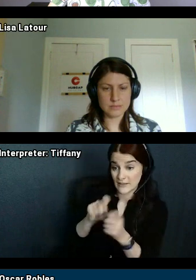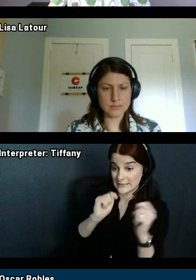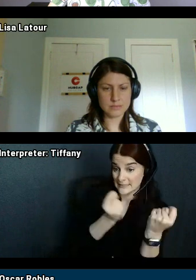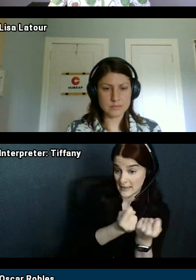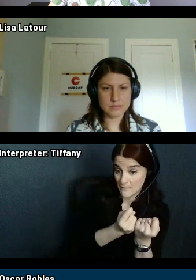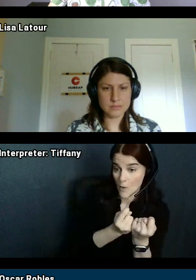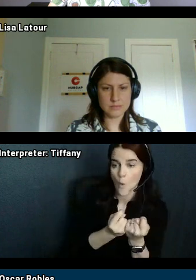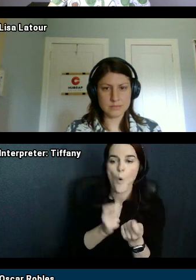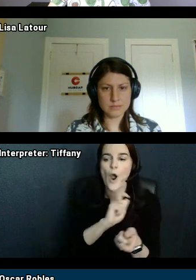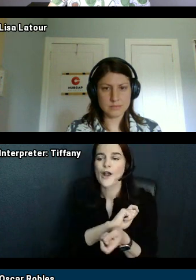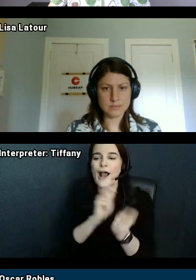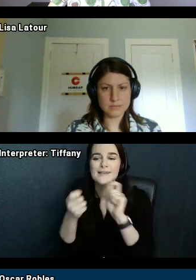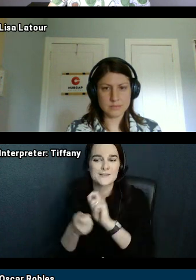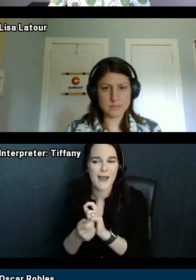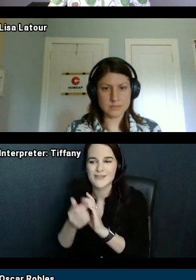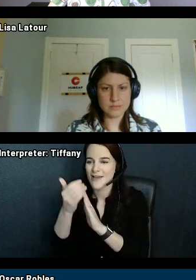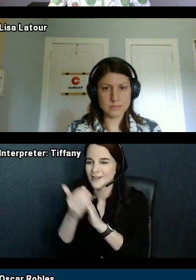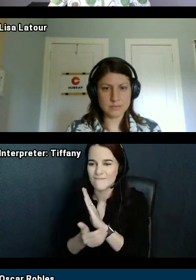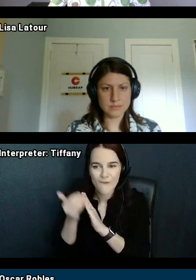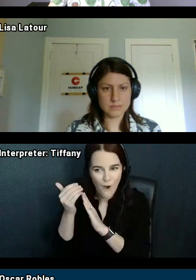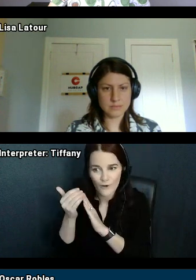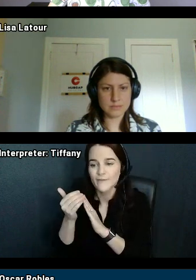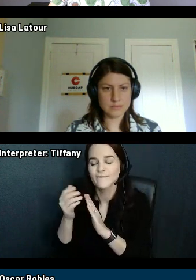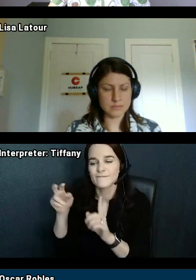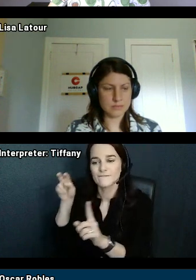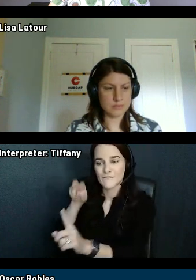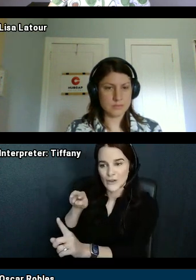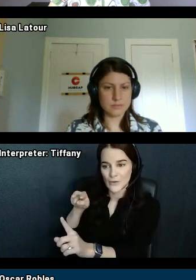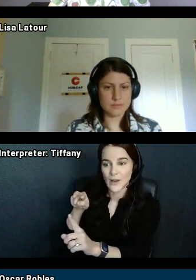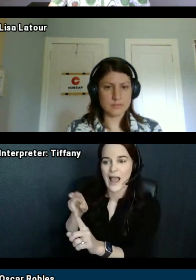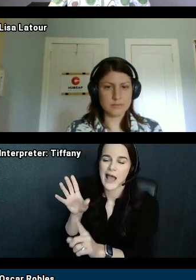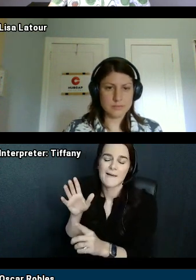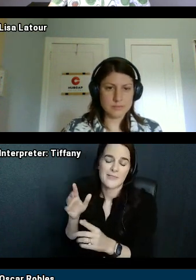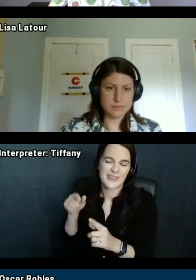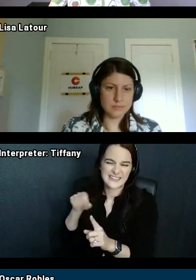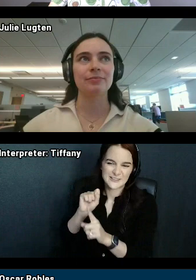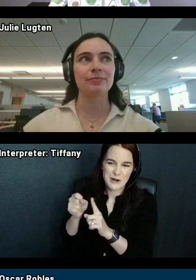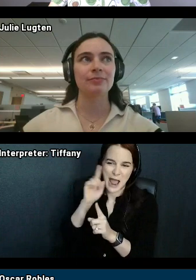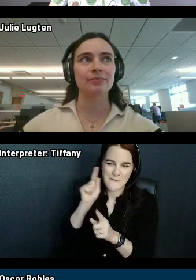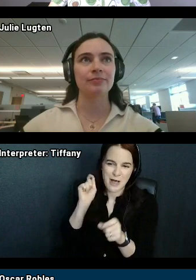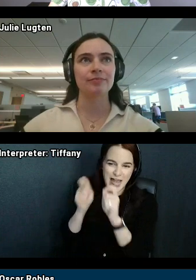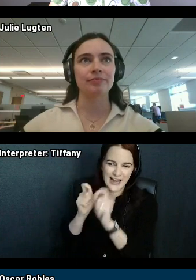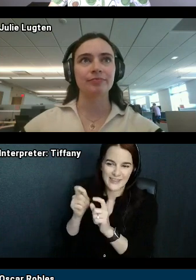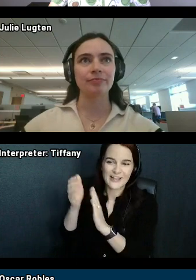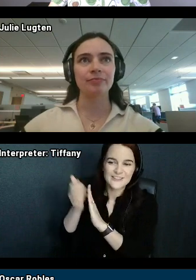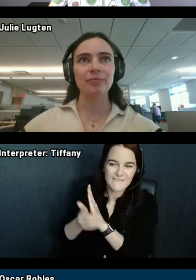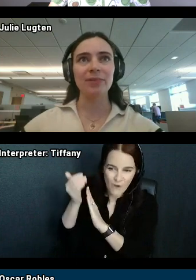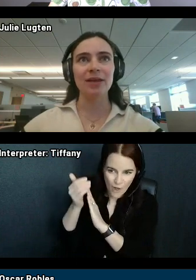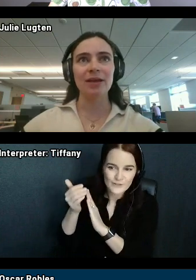view. In this case, I'm going to go ahead and edit the default.